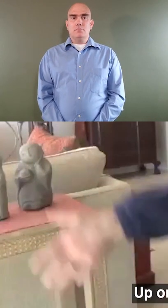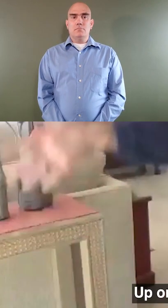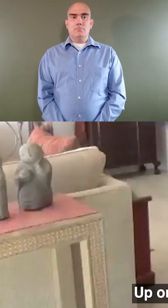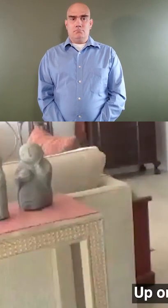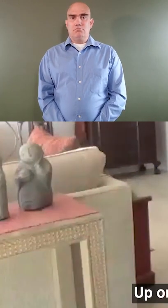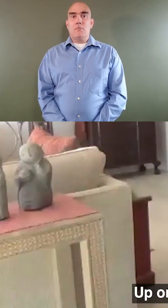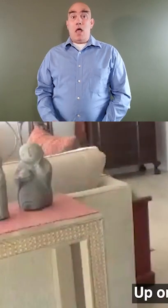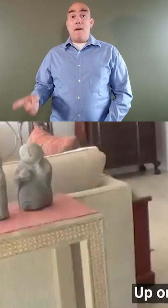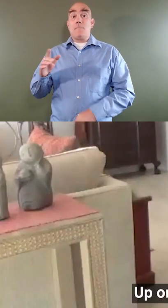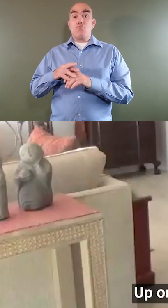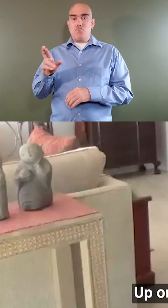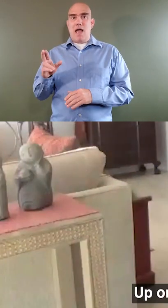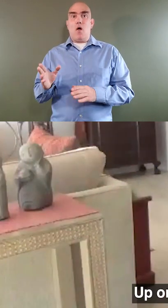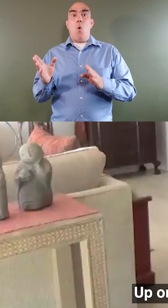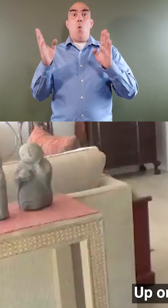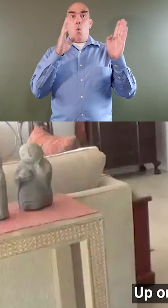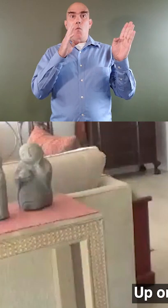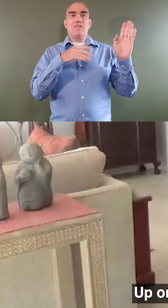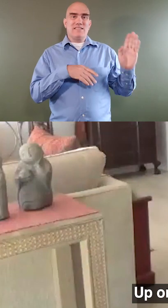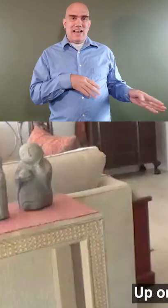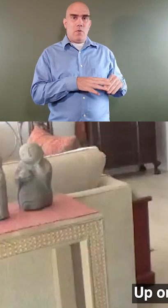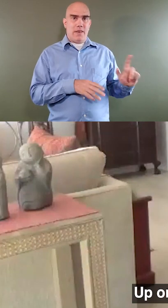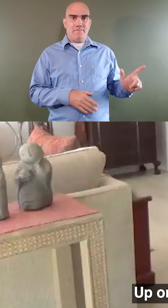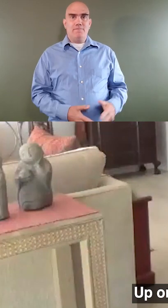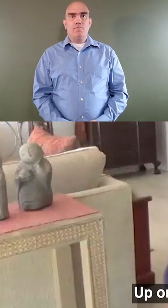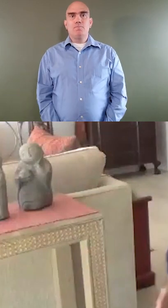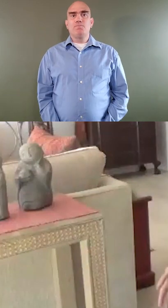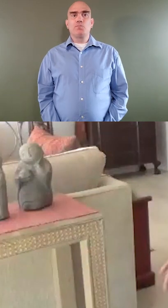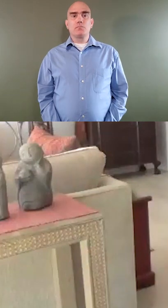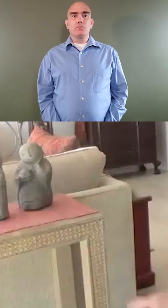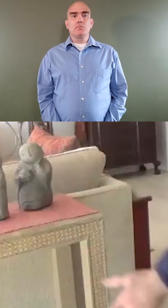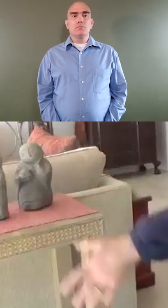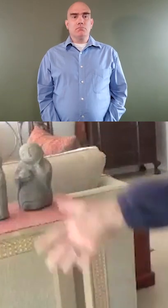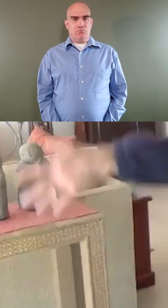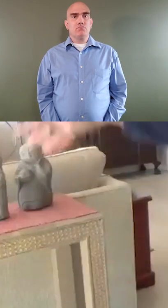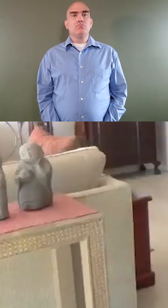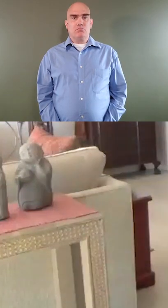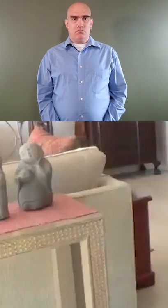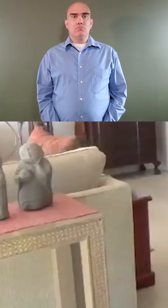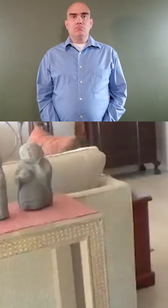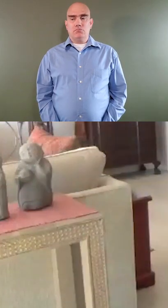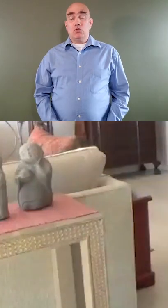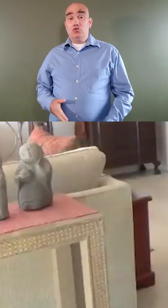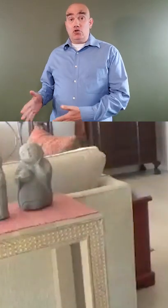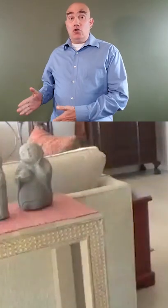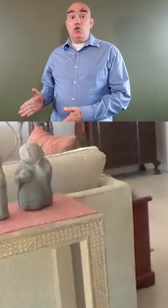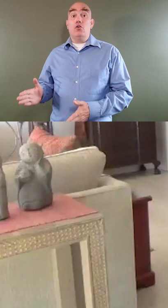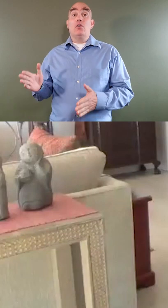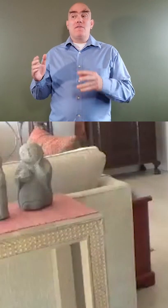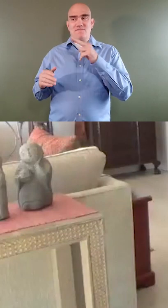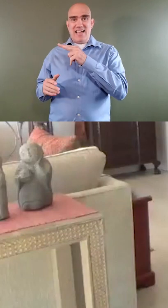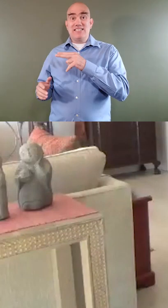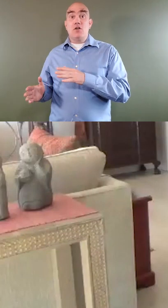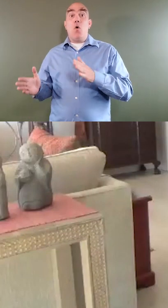Up on the right, over, down on the left. Turn, face the right,